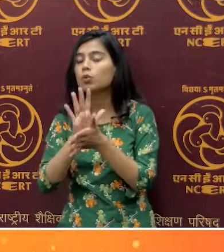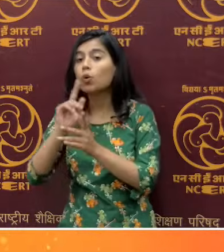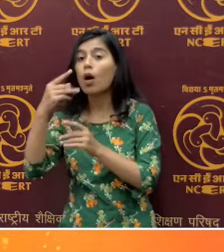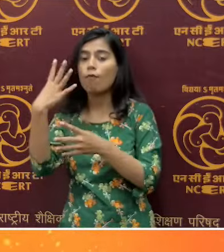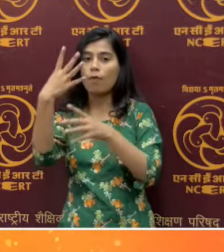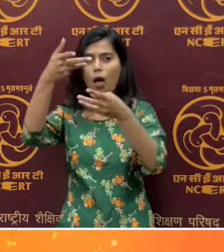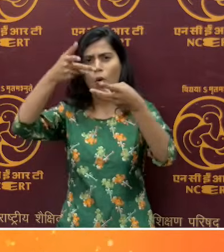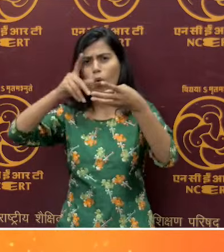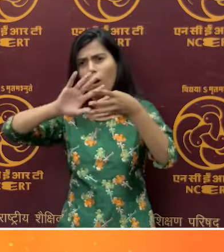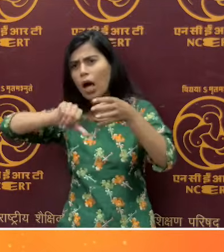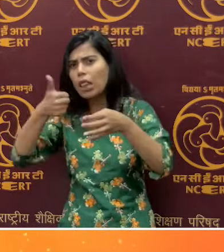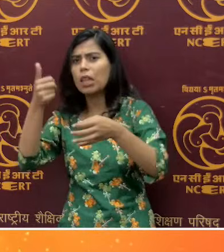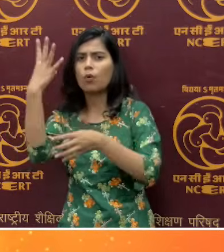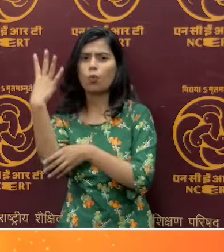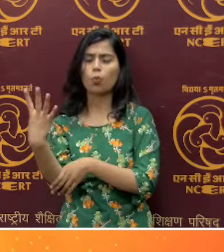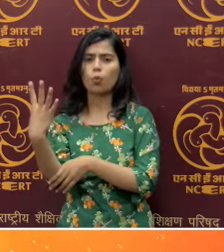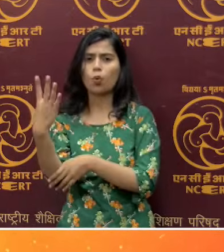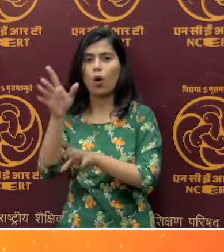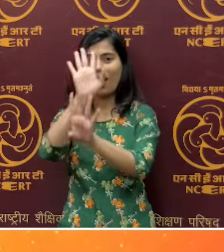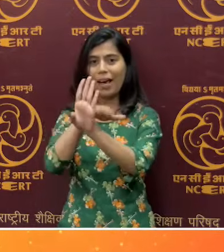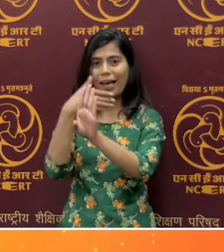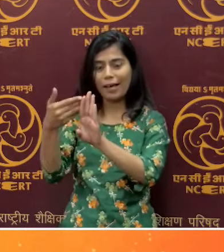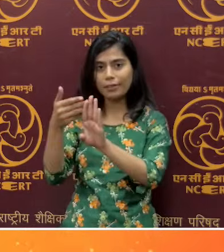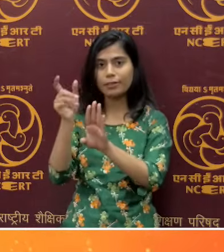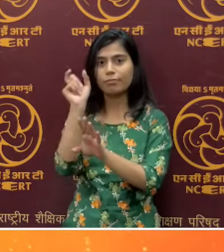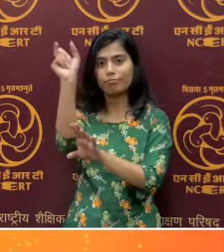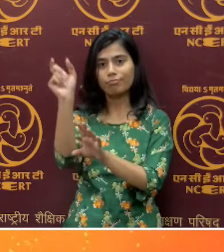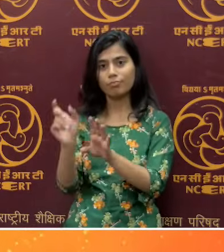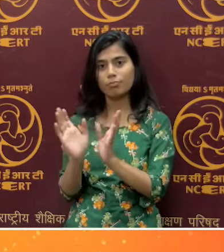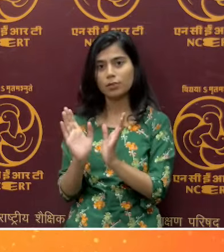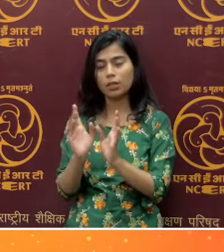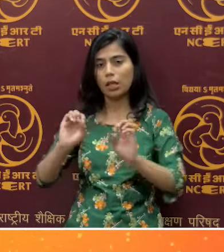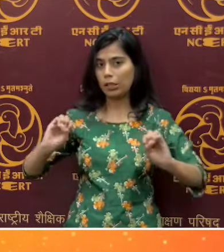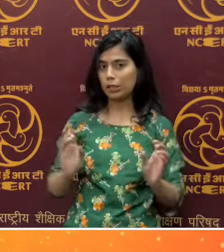records is being coming up from the Excel sheet. So now